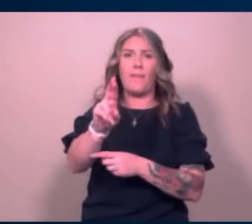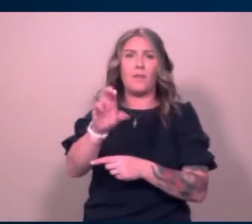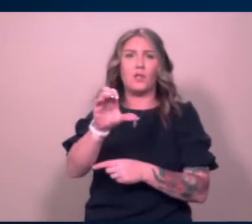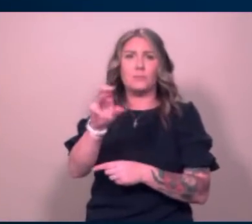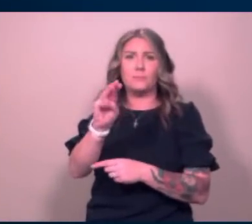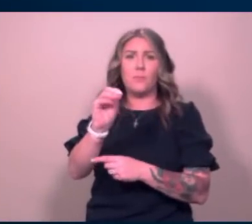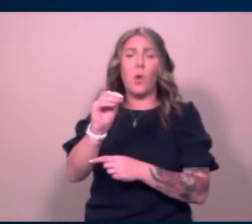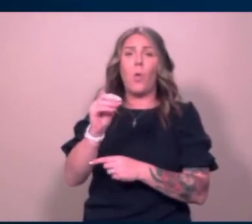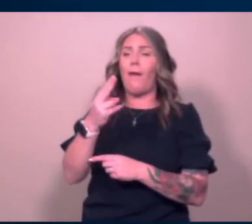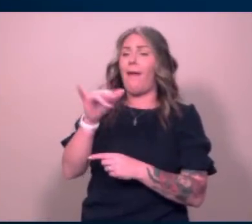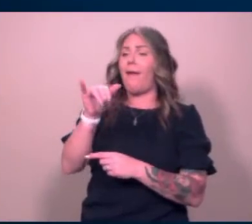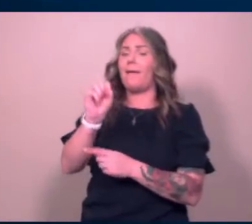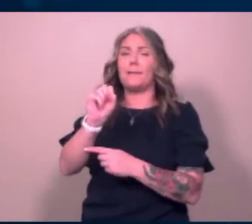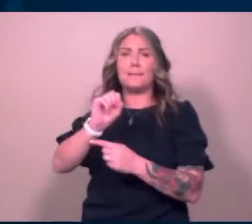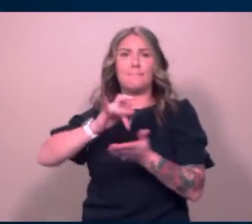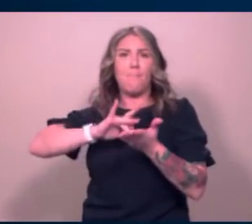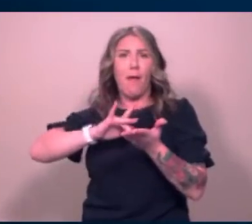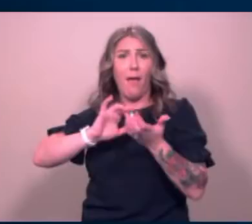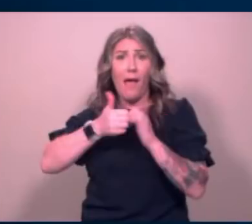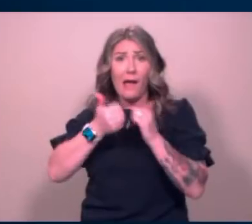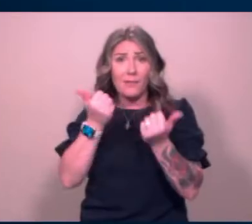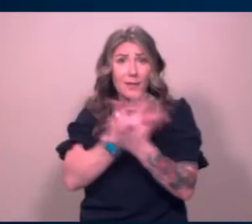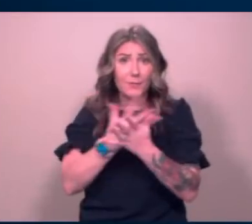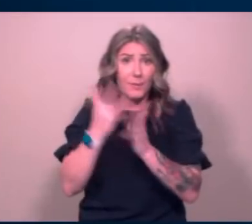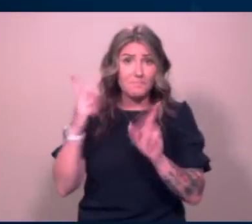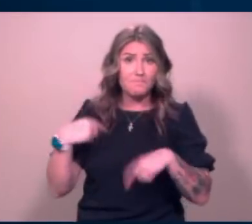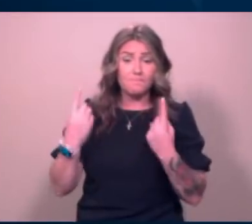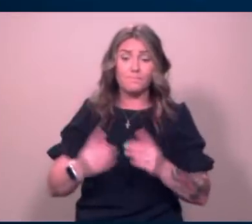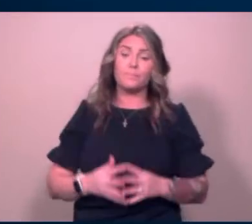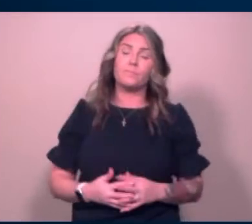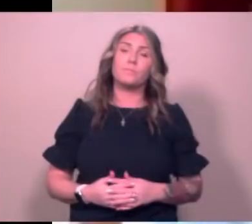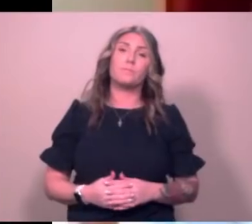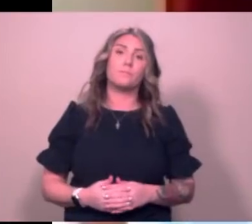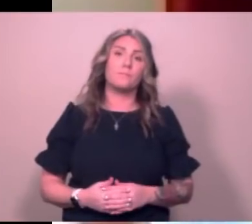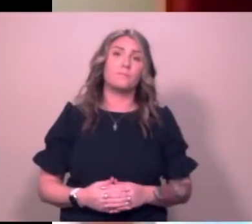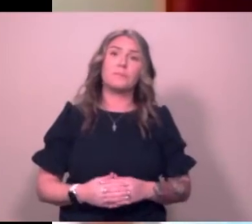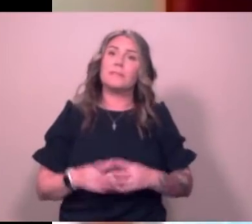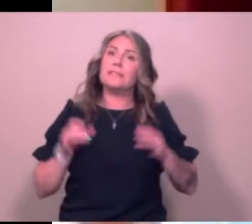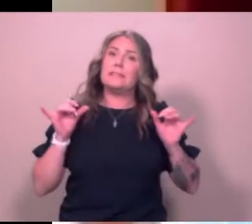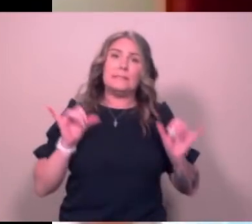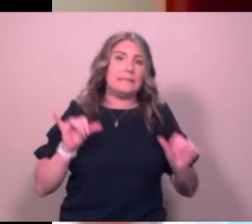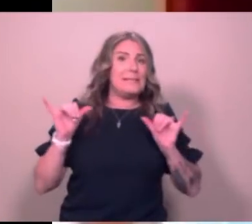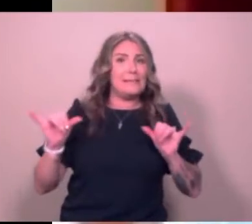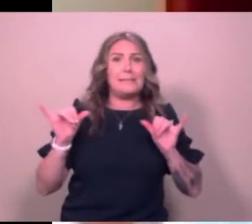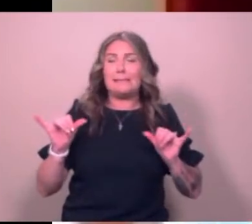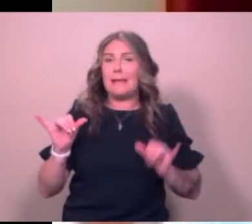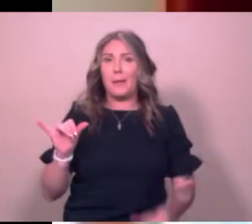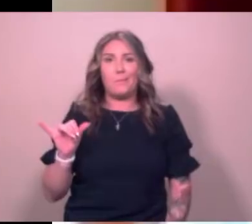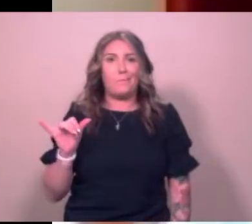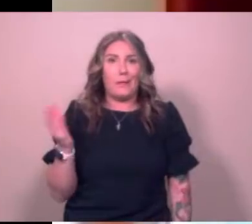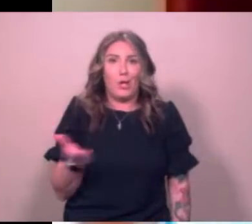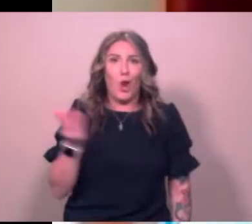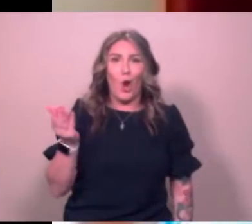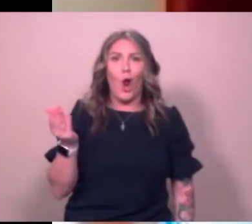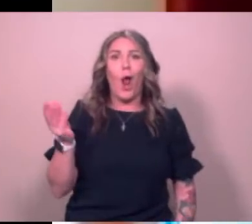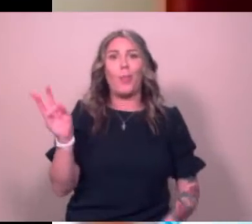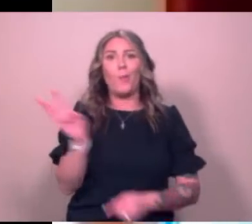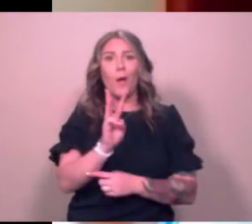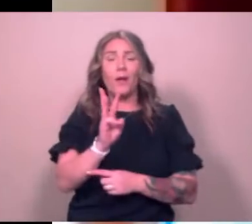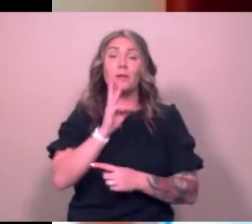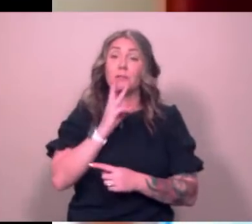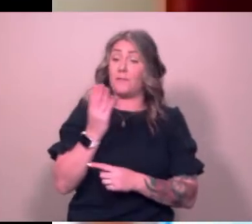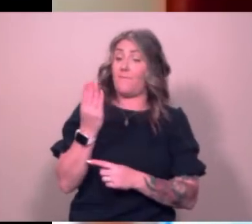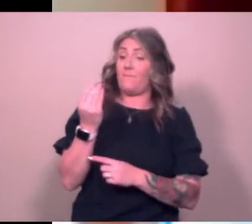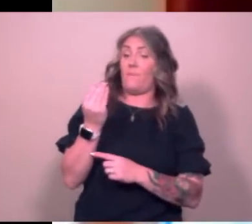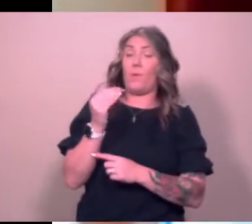Hayes Med. Dr. Harris, how are things? Yeah, same, picture out here west as well. We've got 14